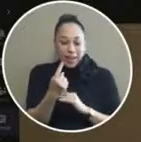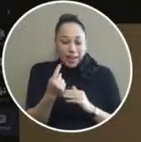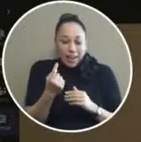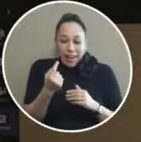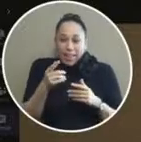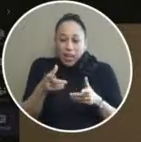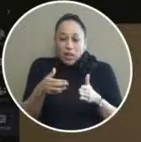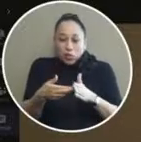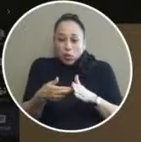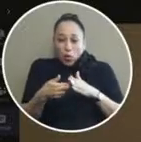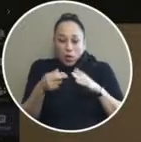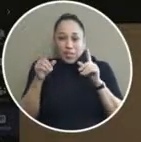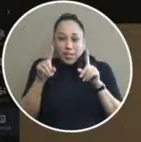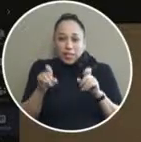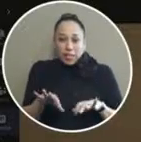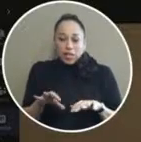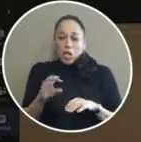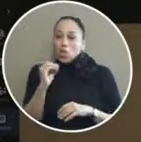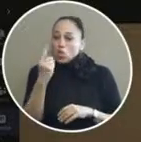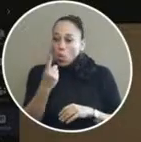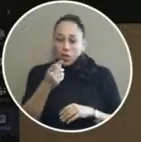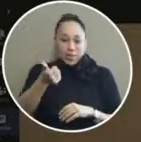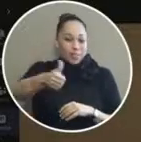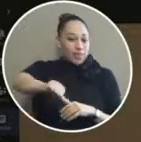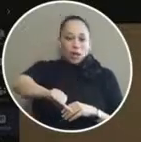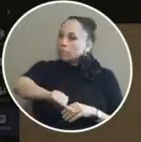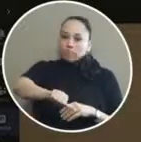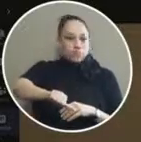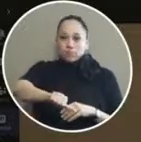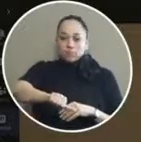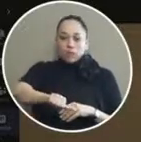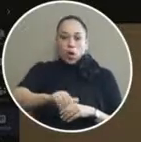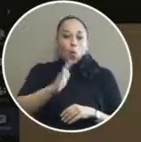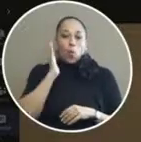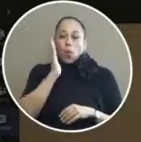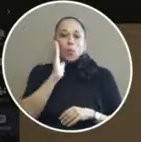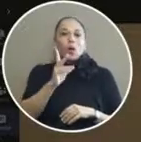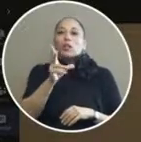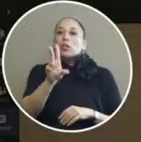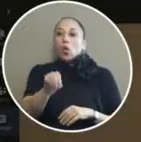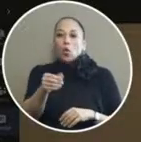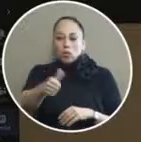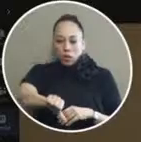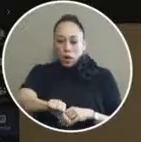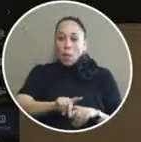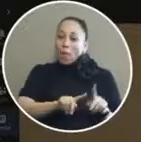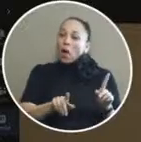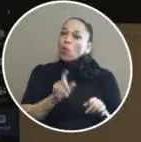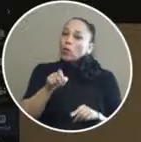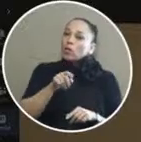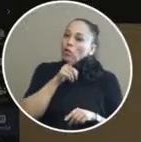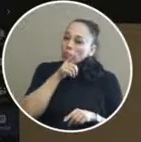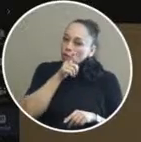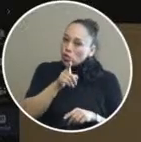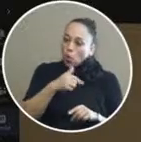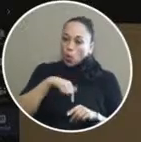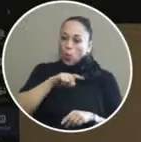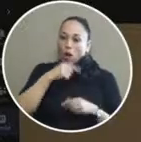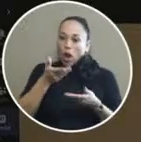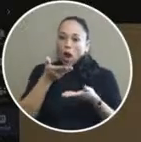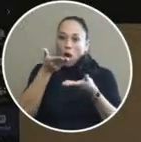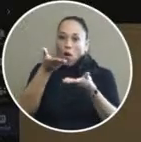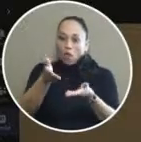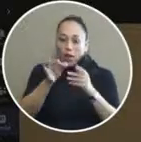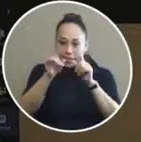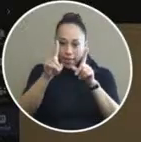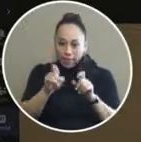is requesting testing. No one has been denied that. No one will be denied that. But we need to make sure that we are offering testing where